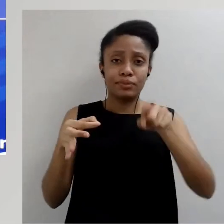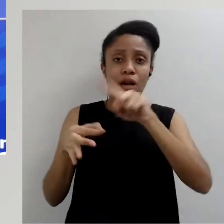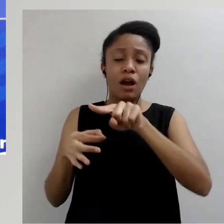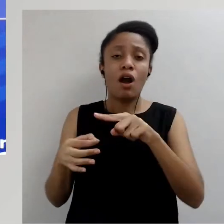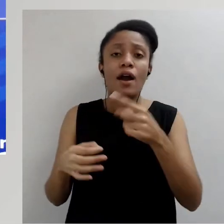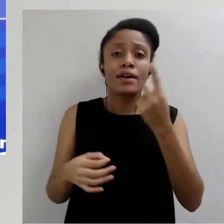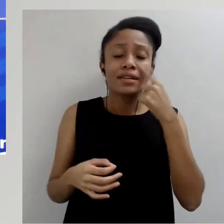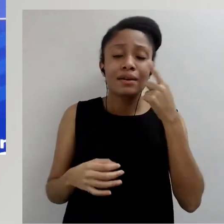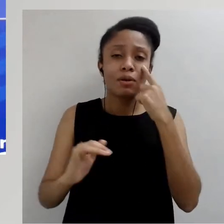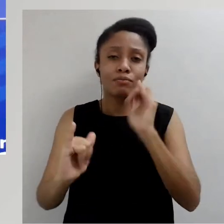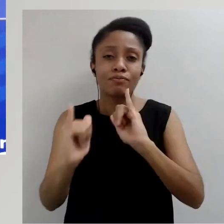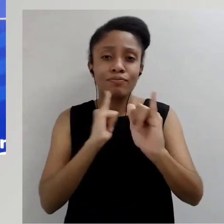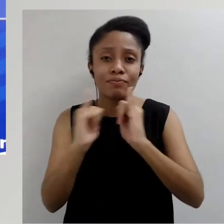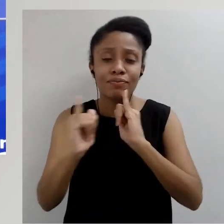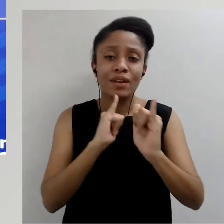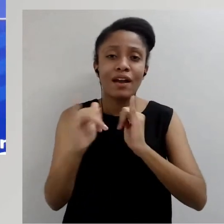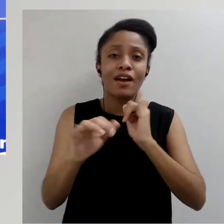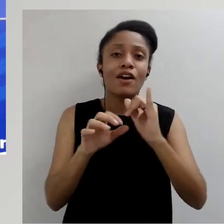online services,